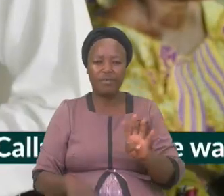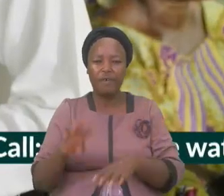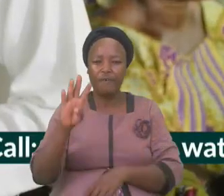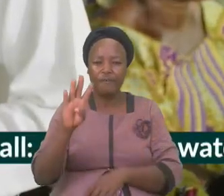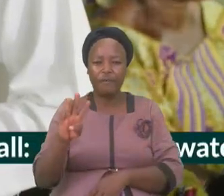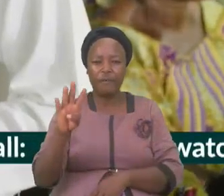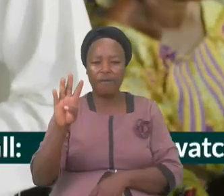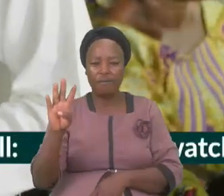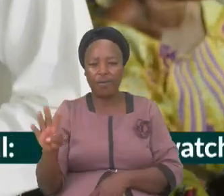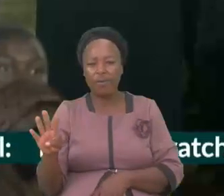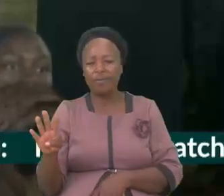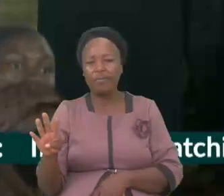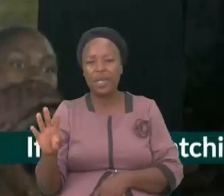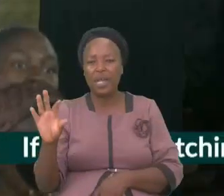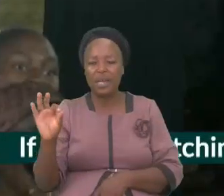54449263.